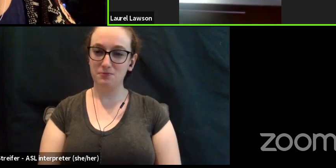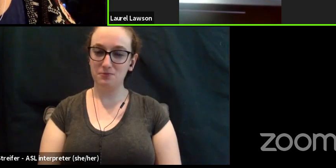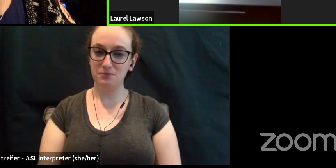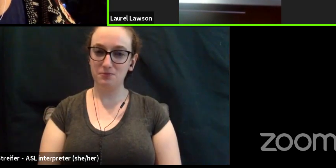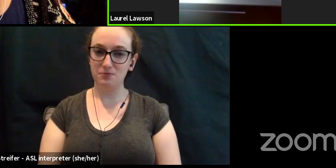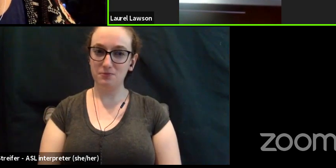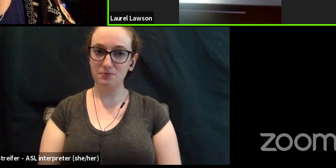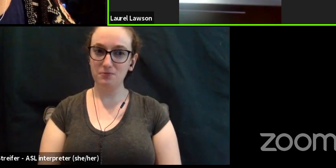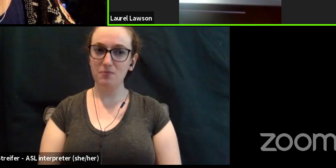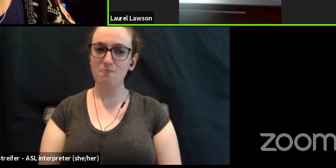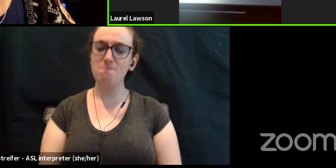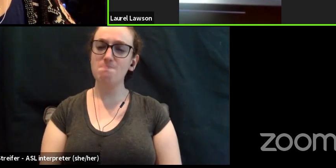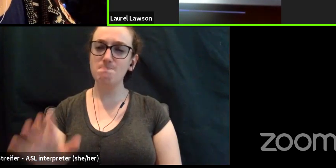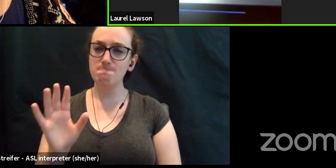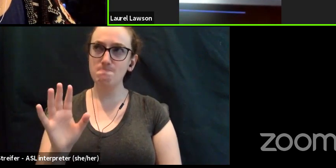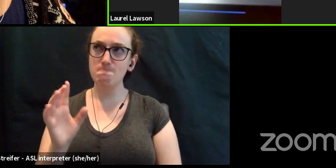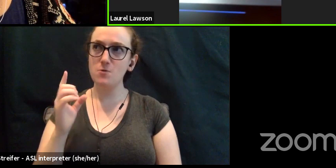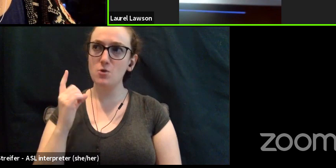One